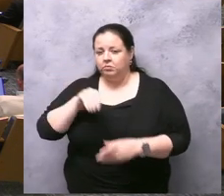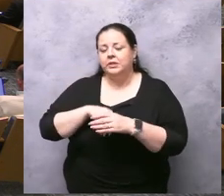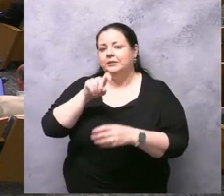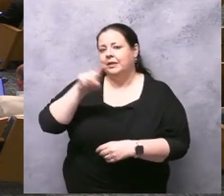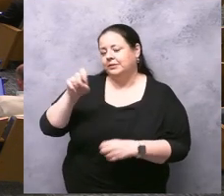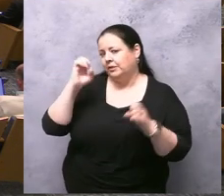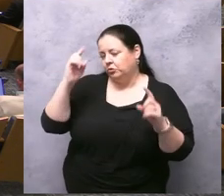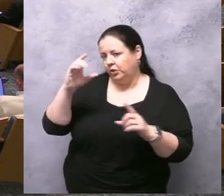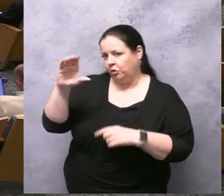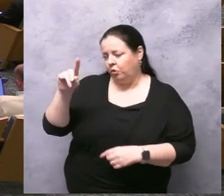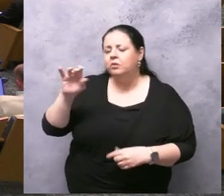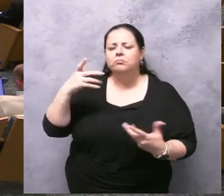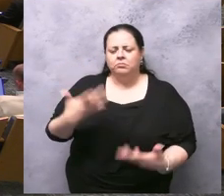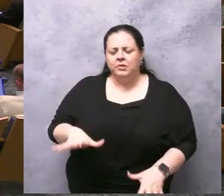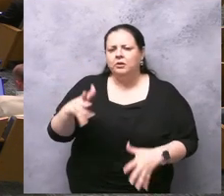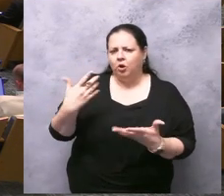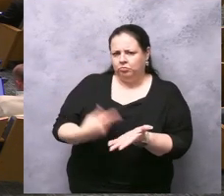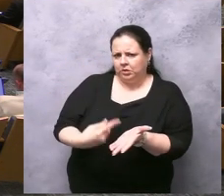was